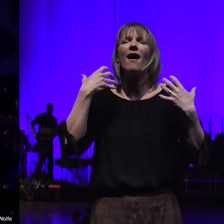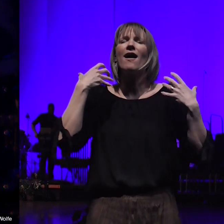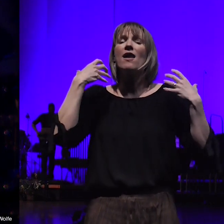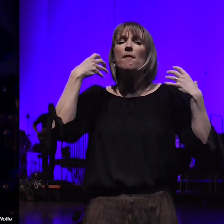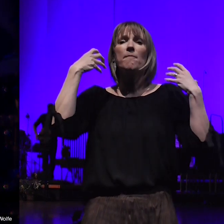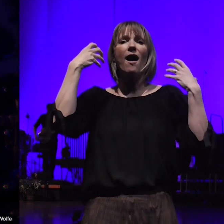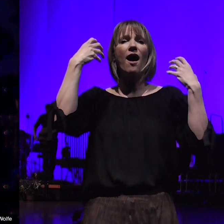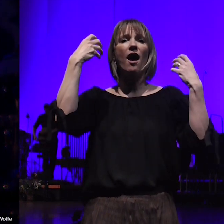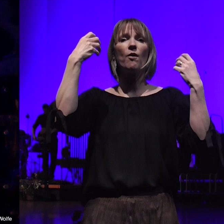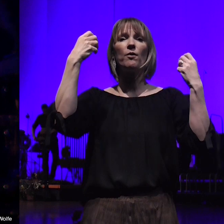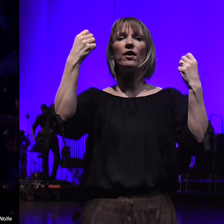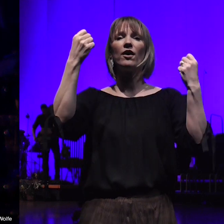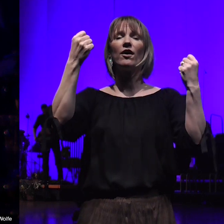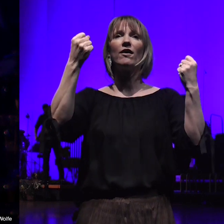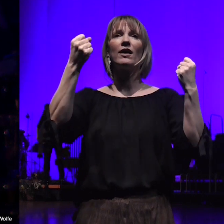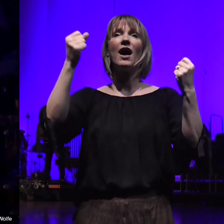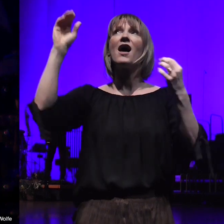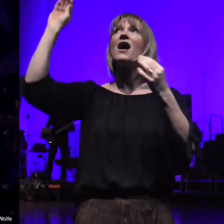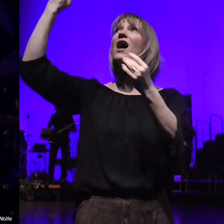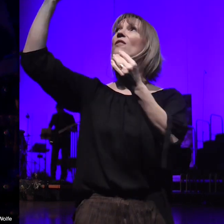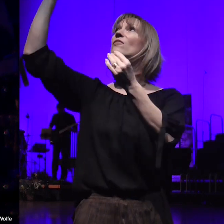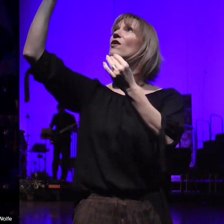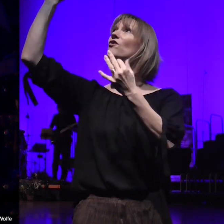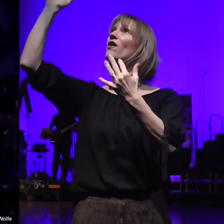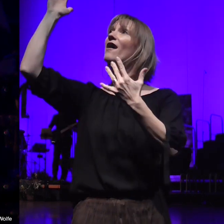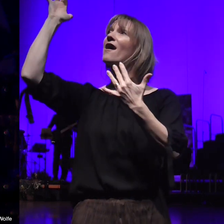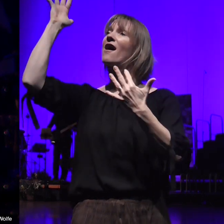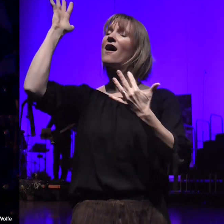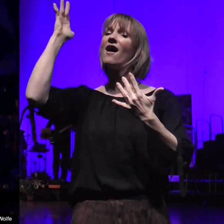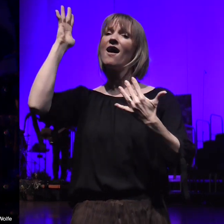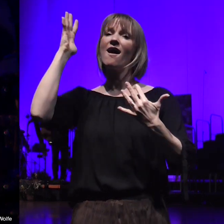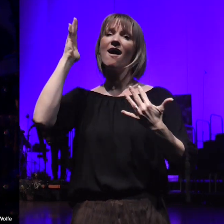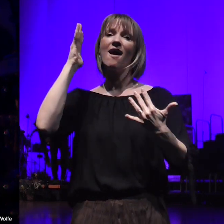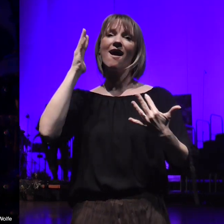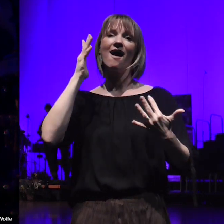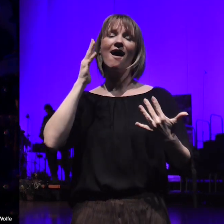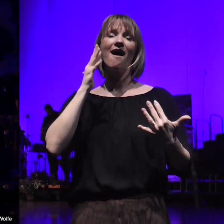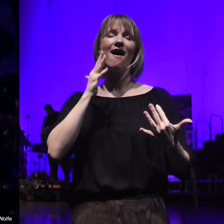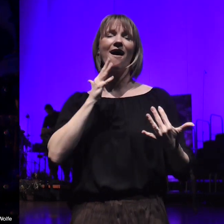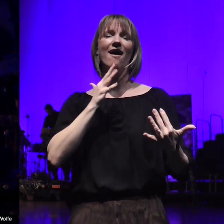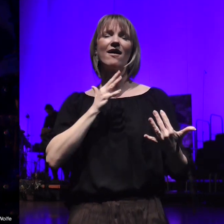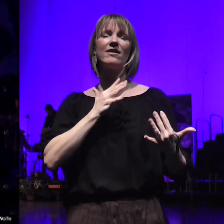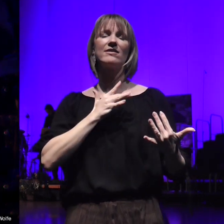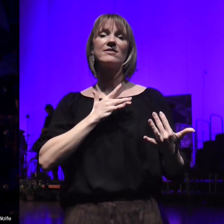the mighty power and the grace.